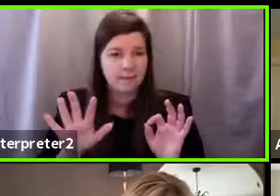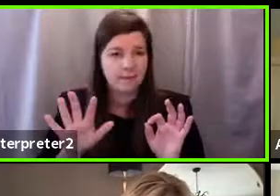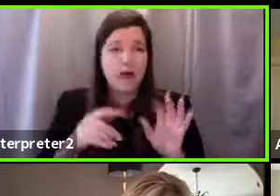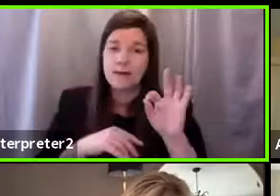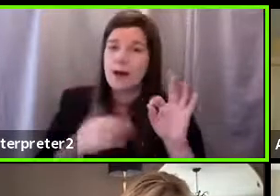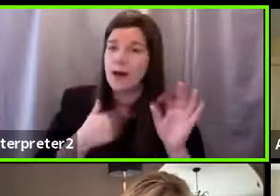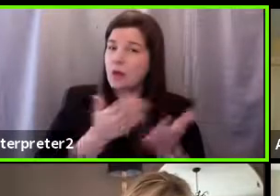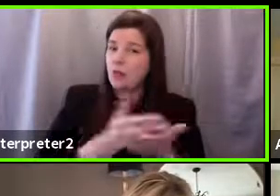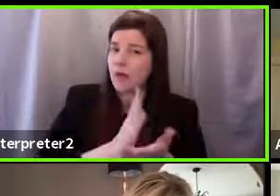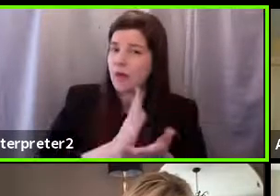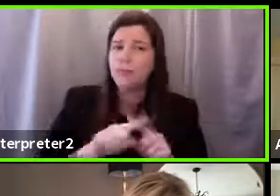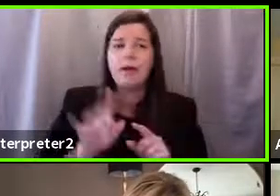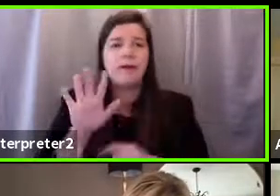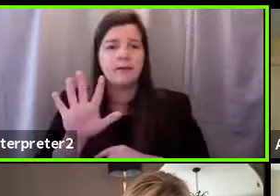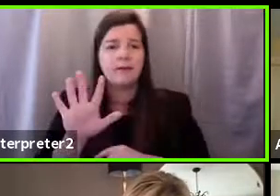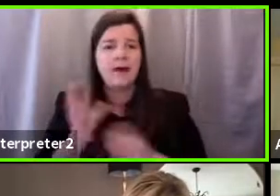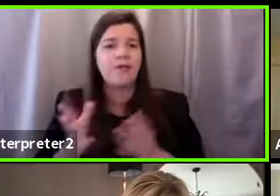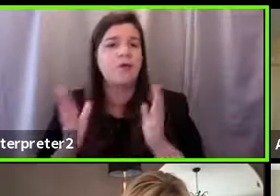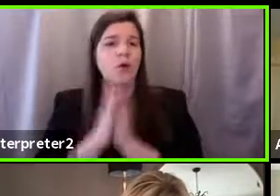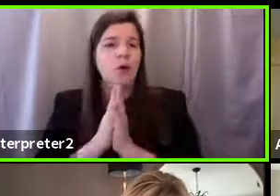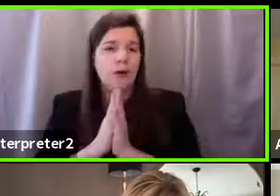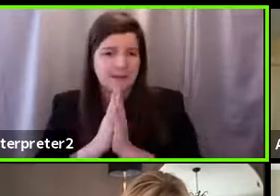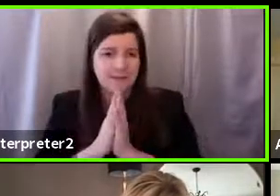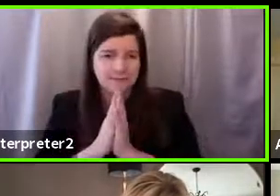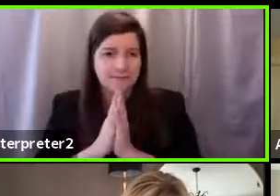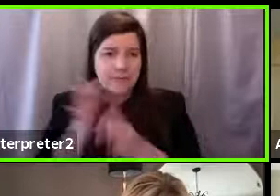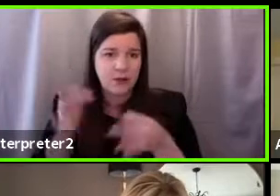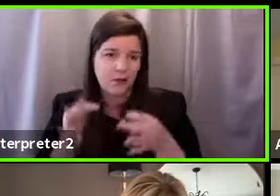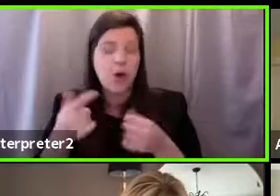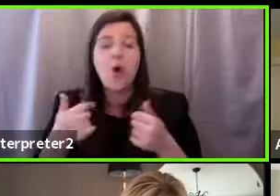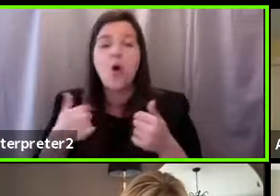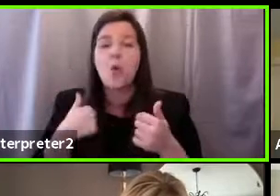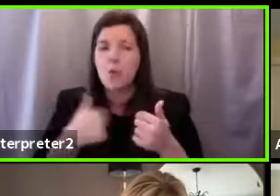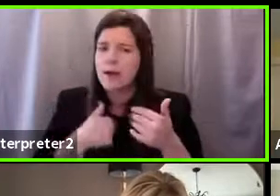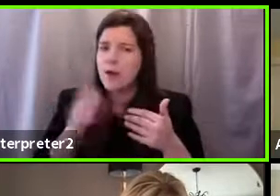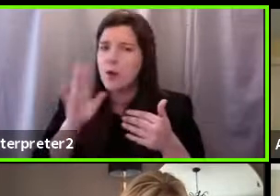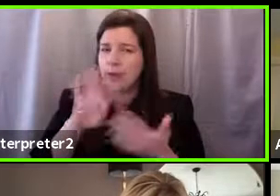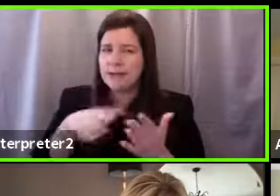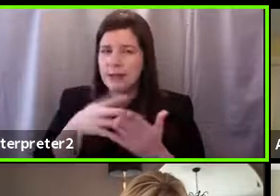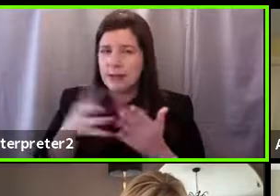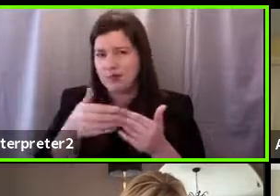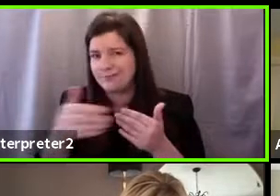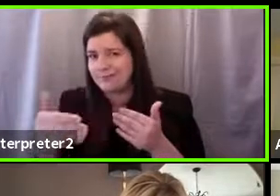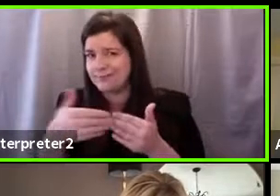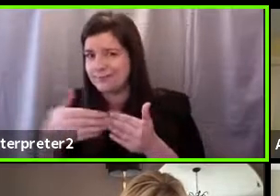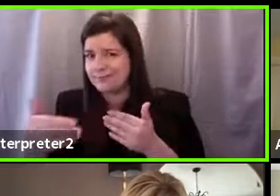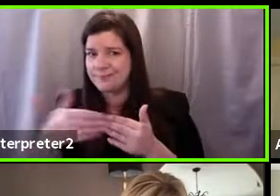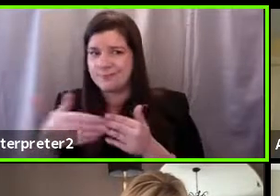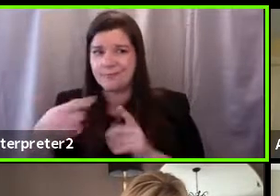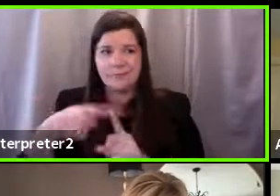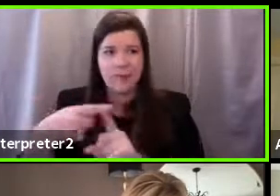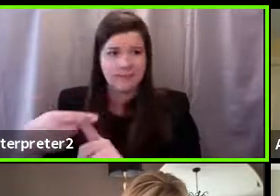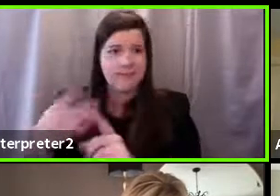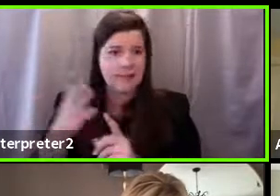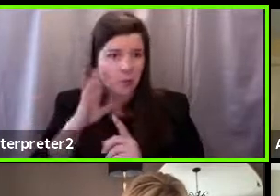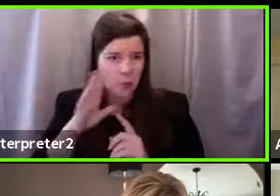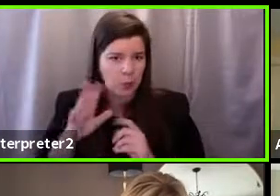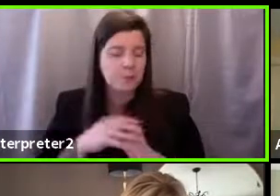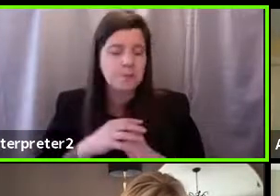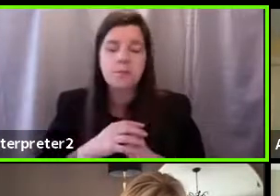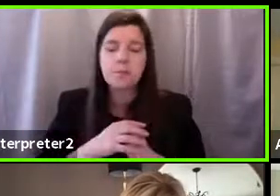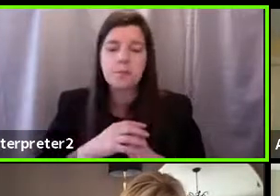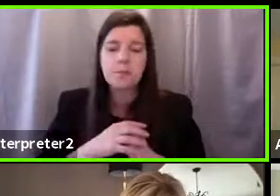So those are still ahead of us and will be scheduled in the coming months. In addition, there